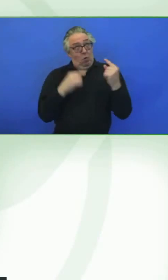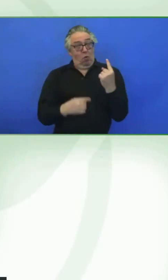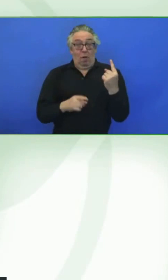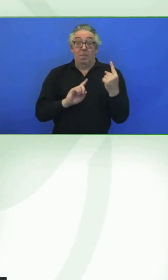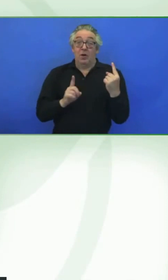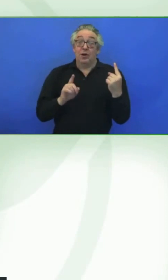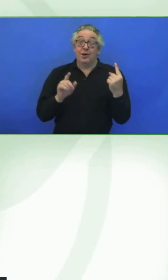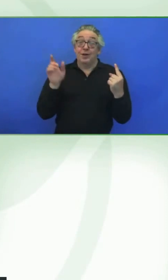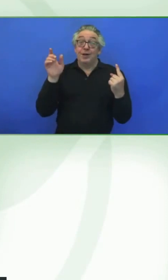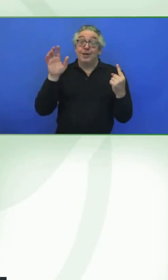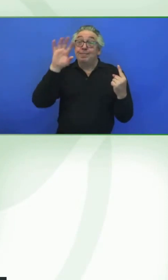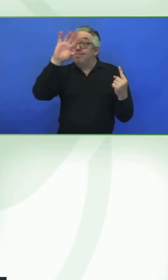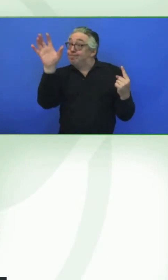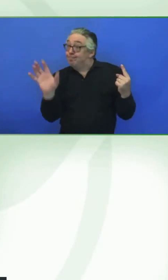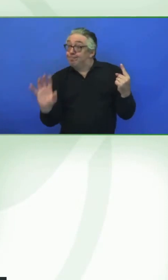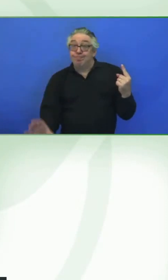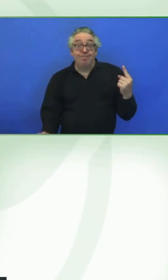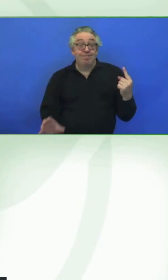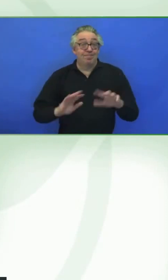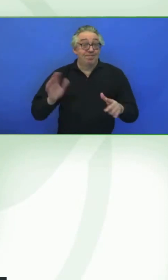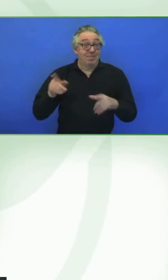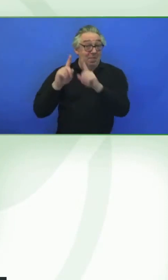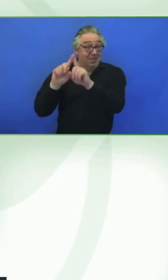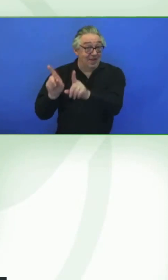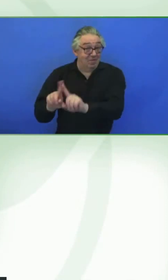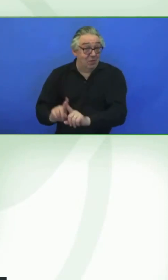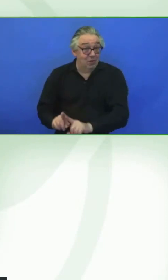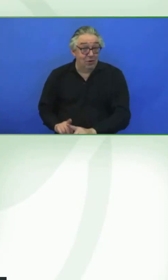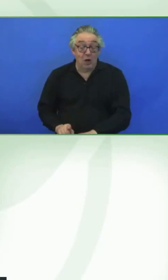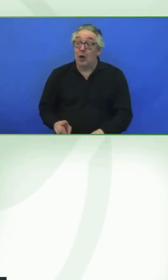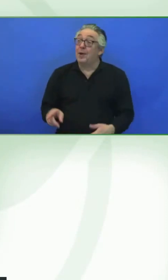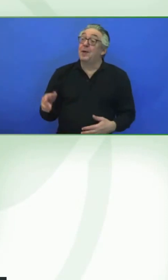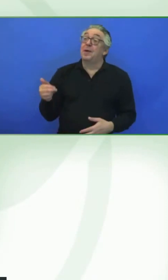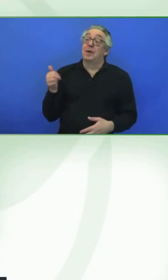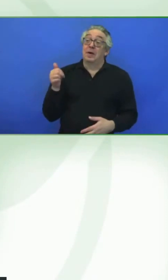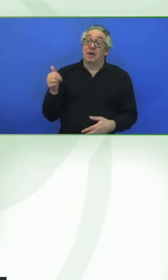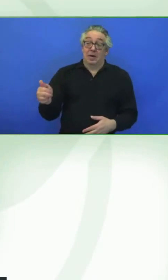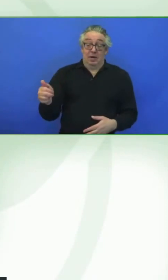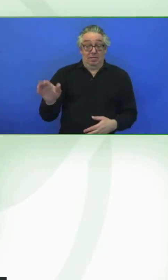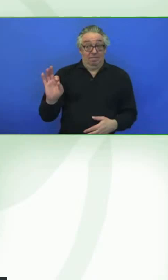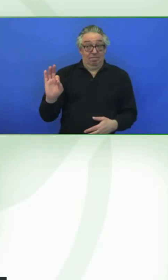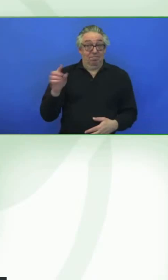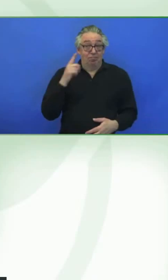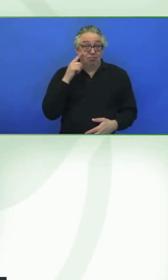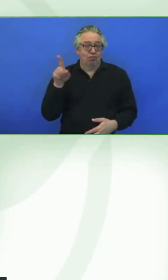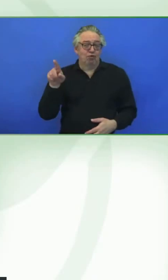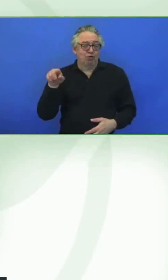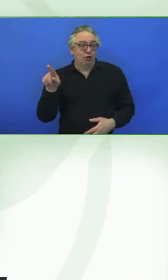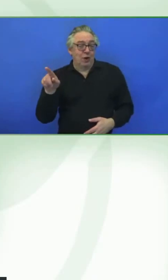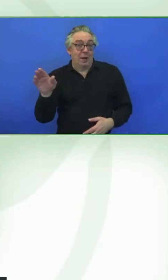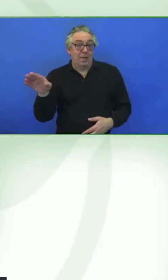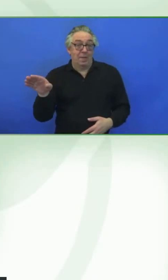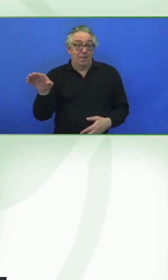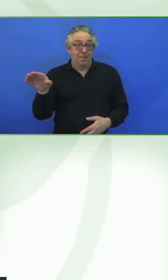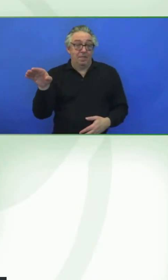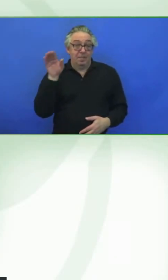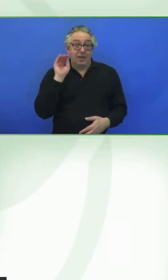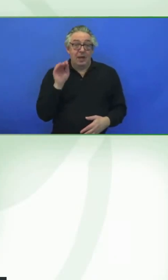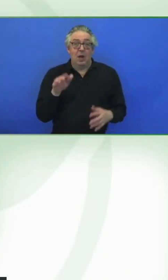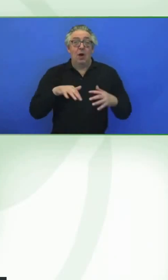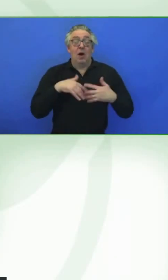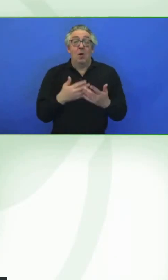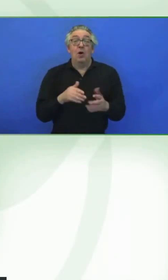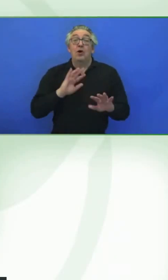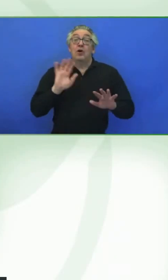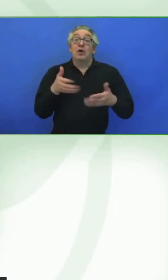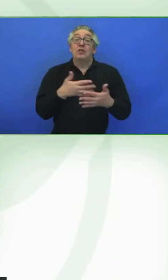I didn't hear. So the question is, if I understand it right, about the dialects of sign language.